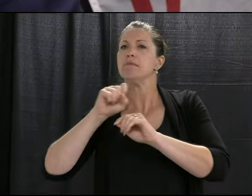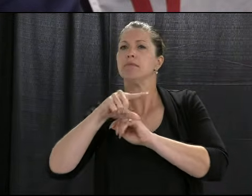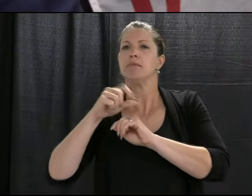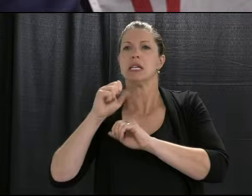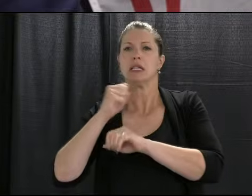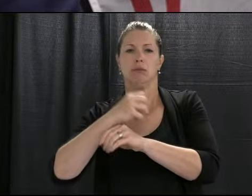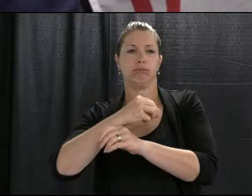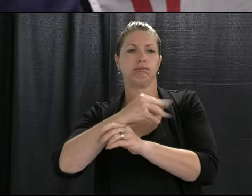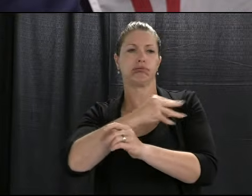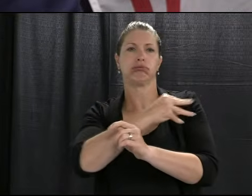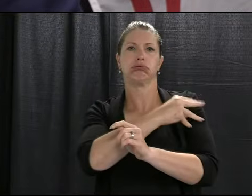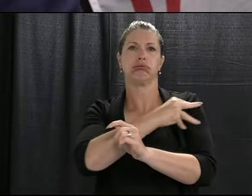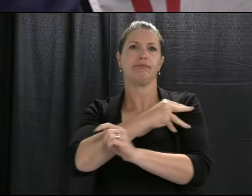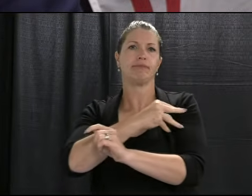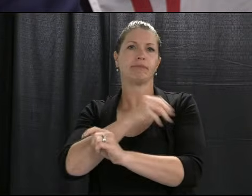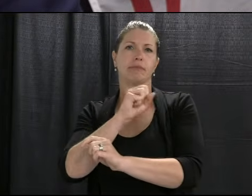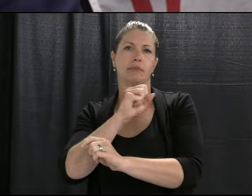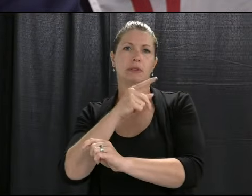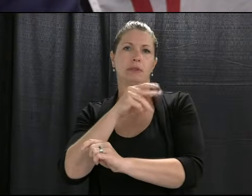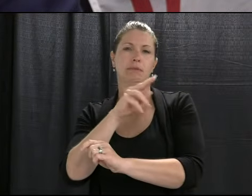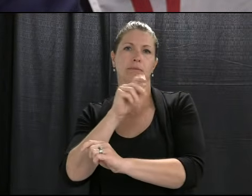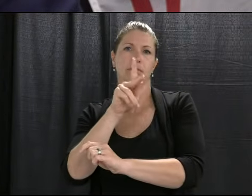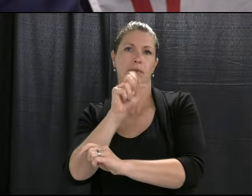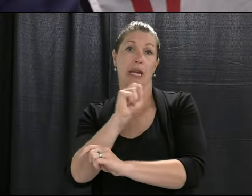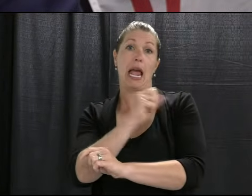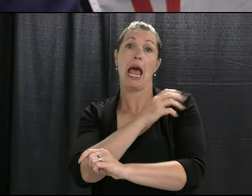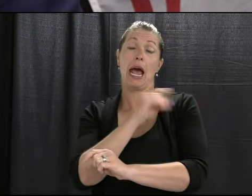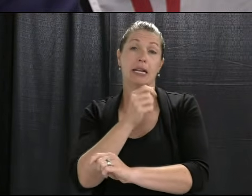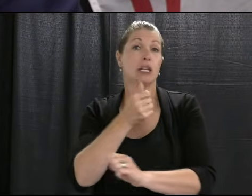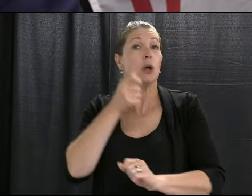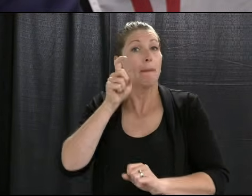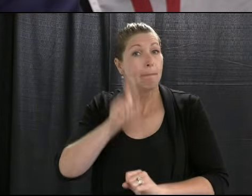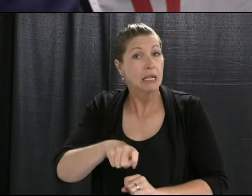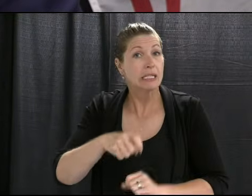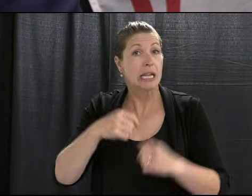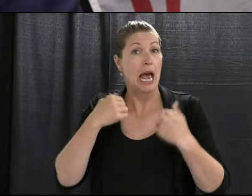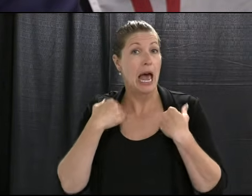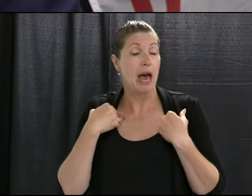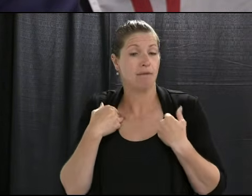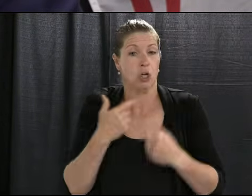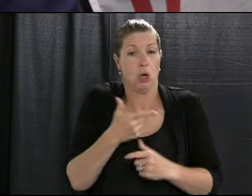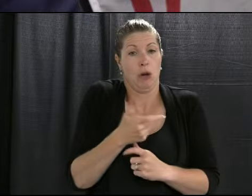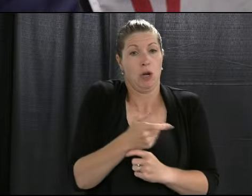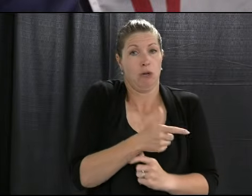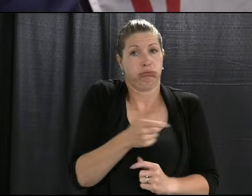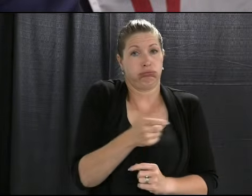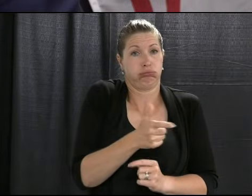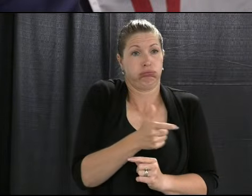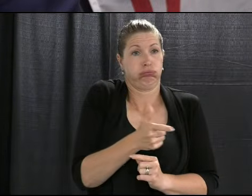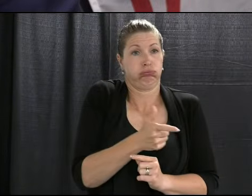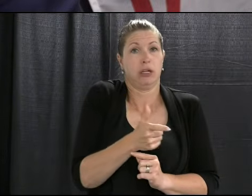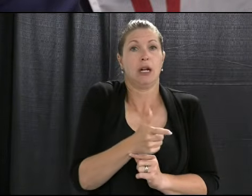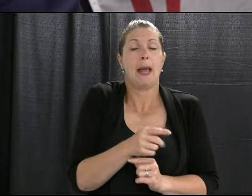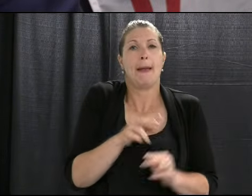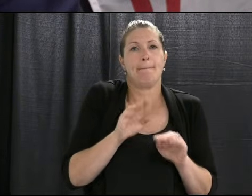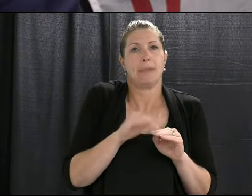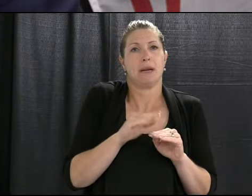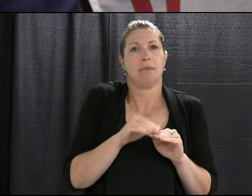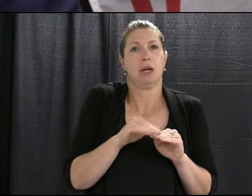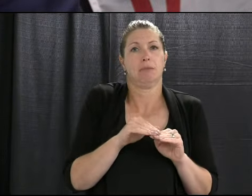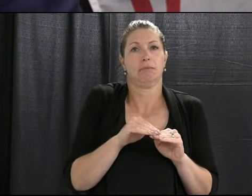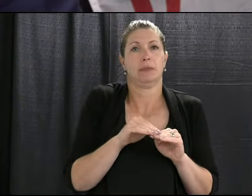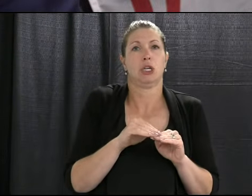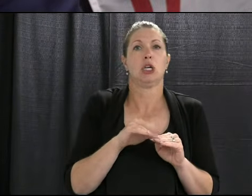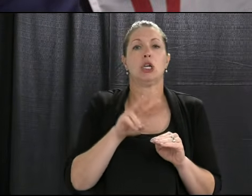And ATV operators must carry a fire extinguisher with a minimum of 225 grams of